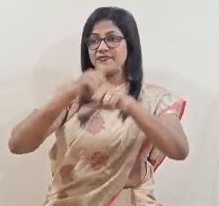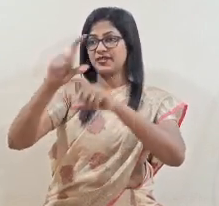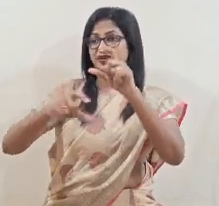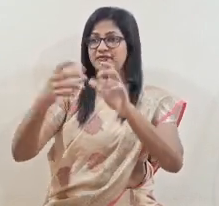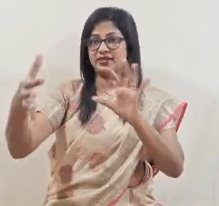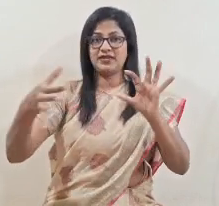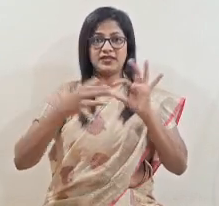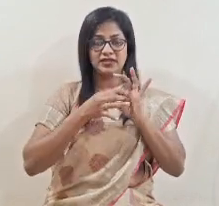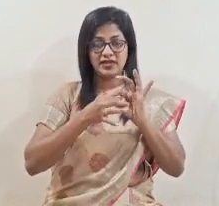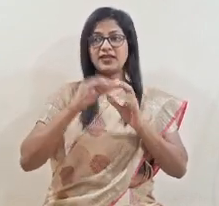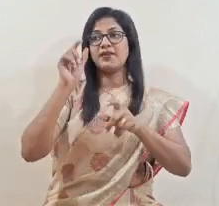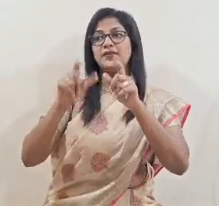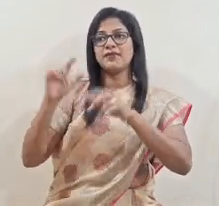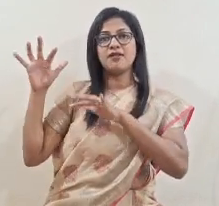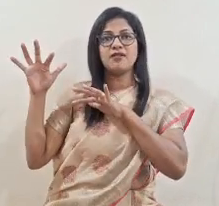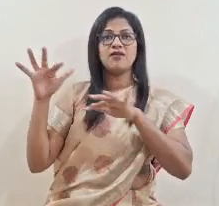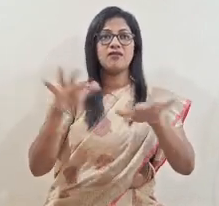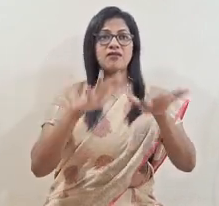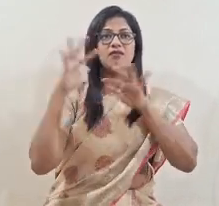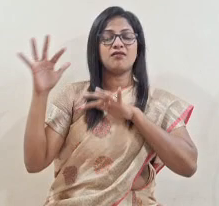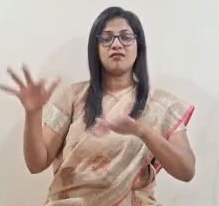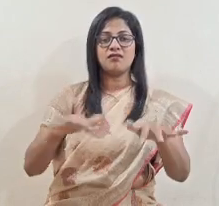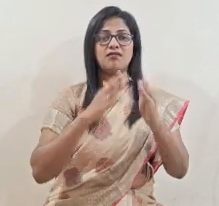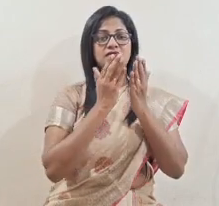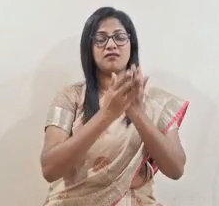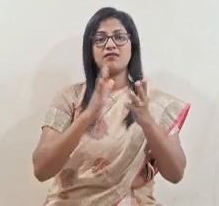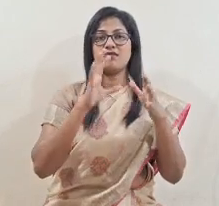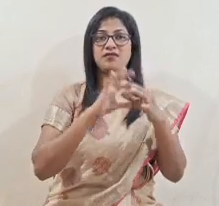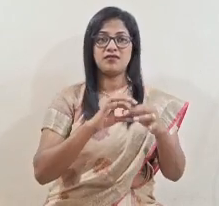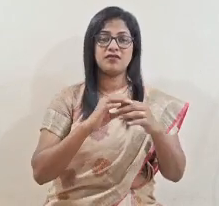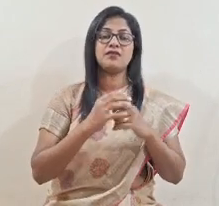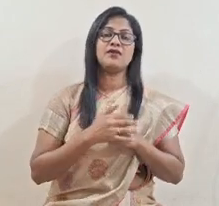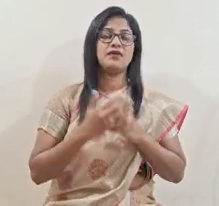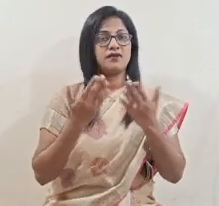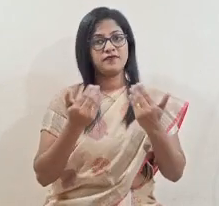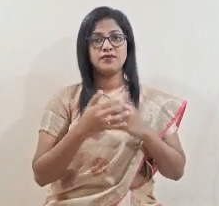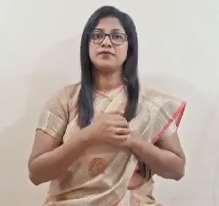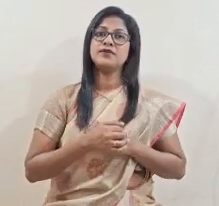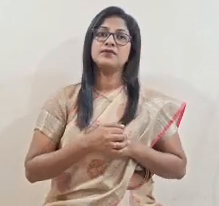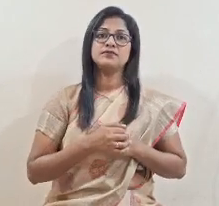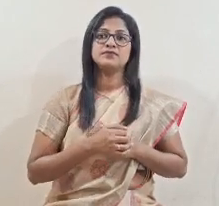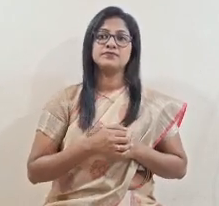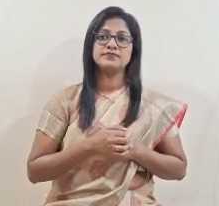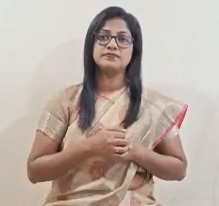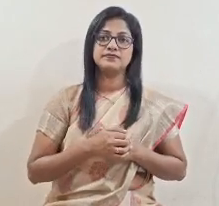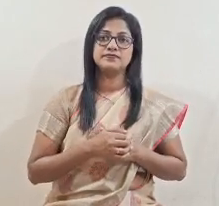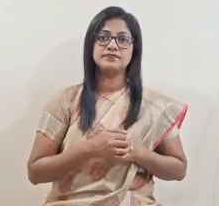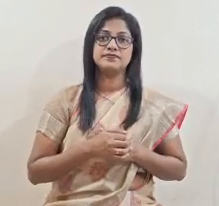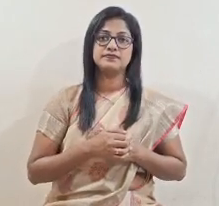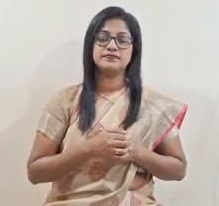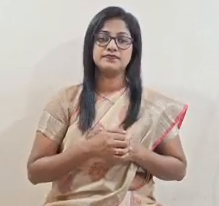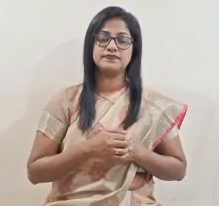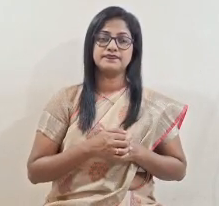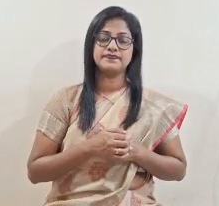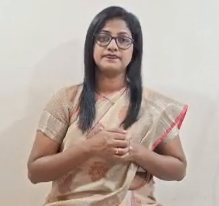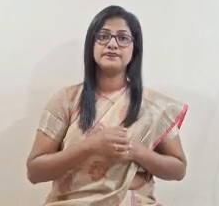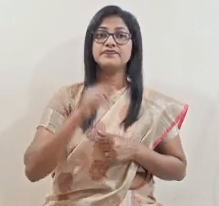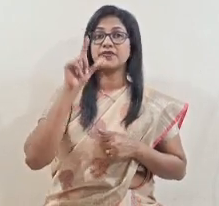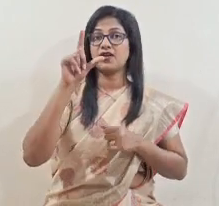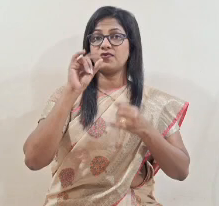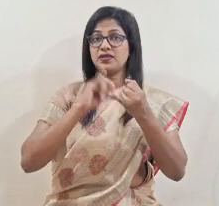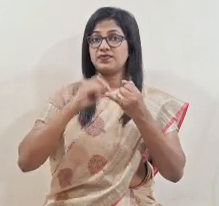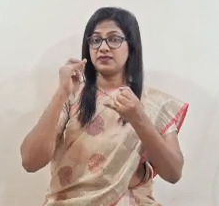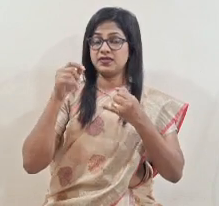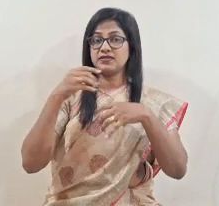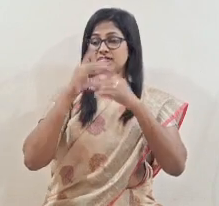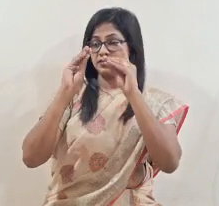organizations and attract the additional customers based on these tours. Coming to the